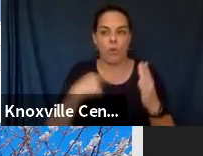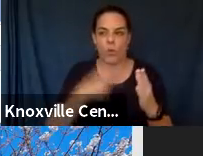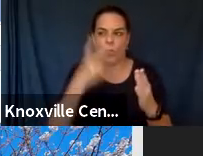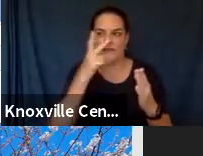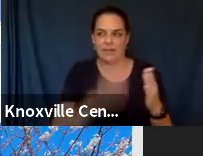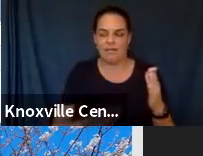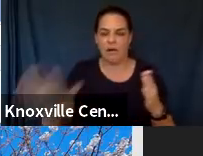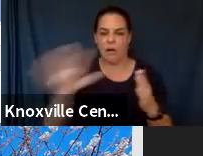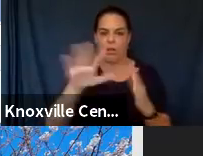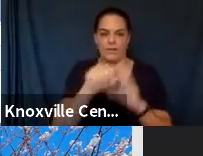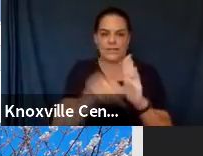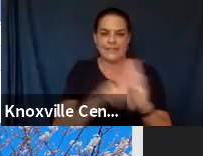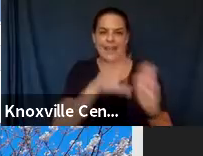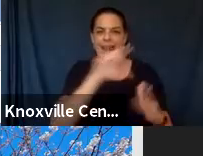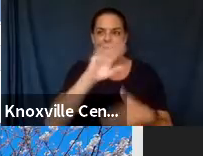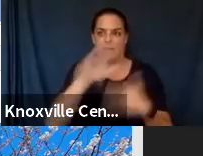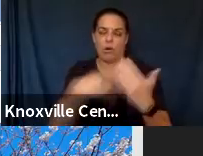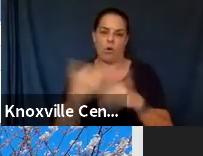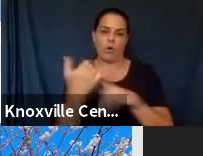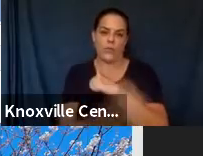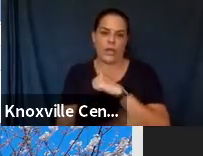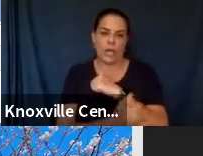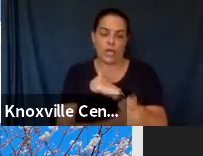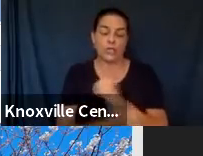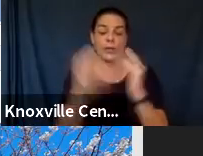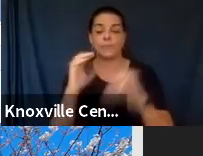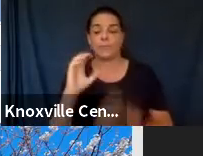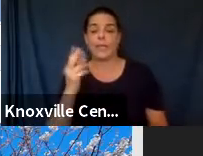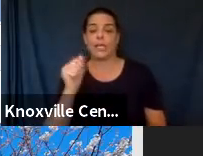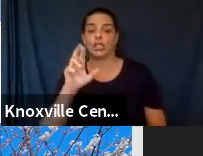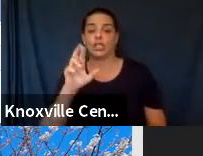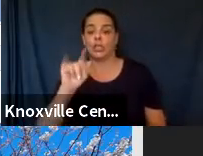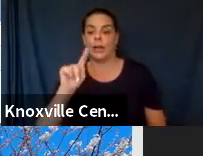country. Yes, so